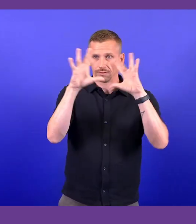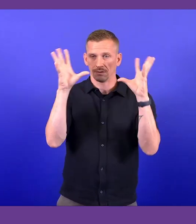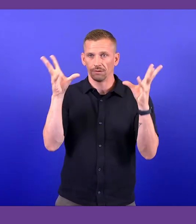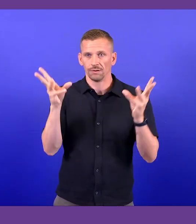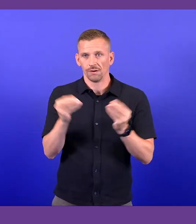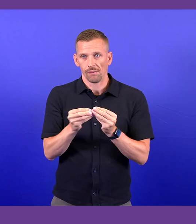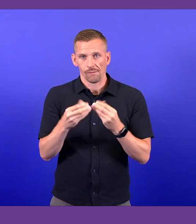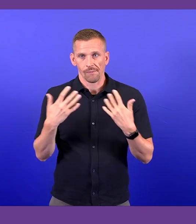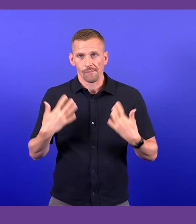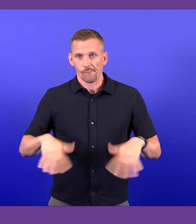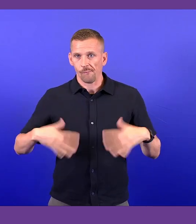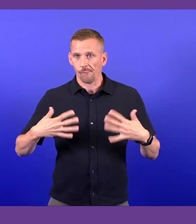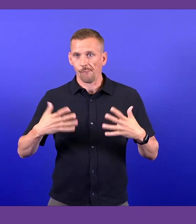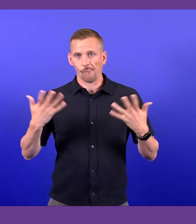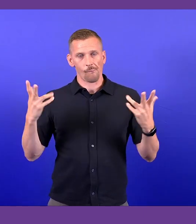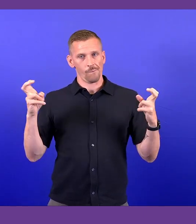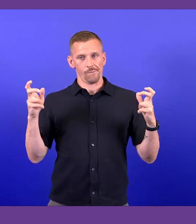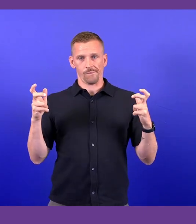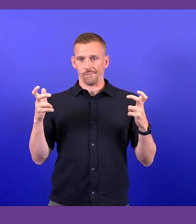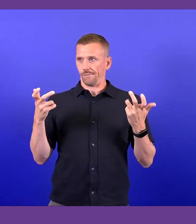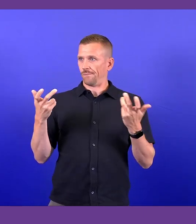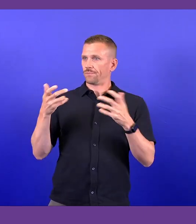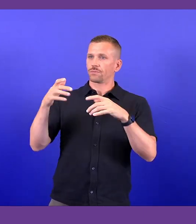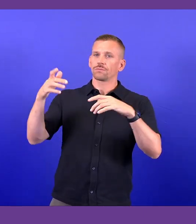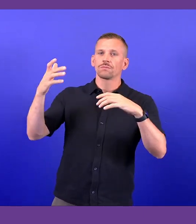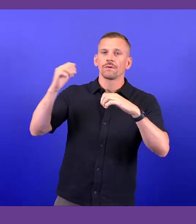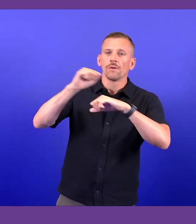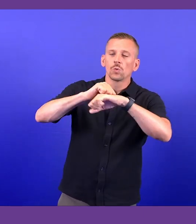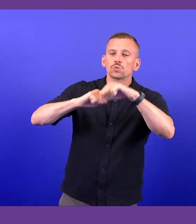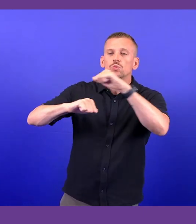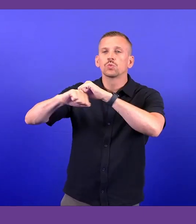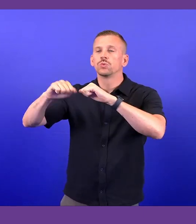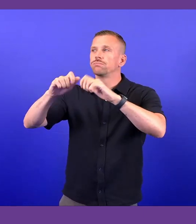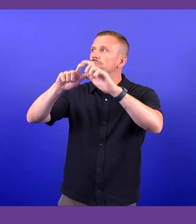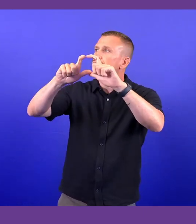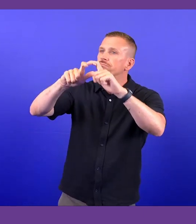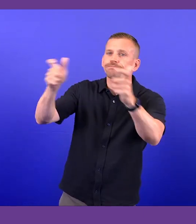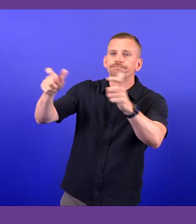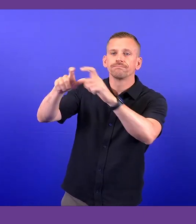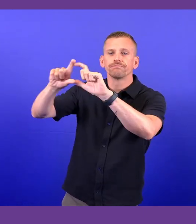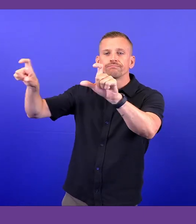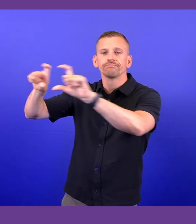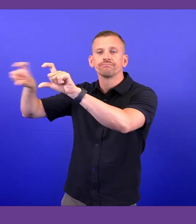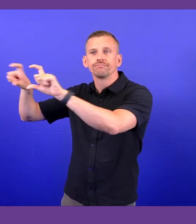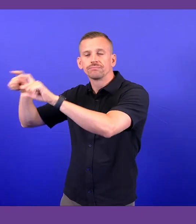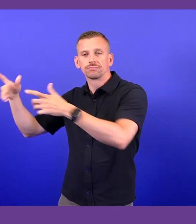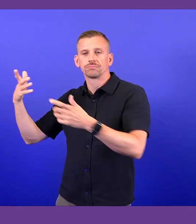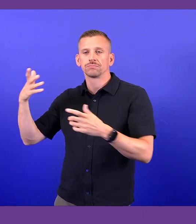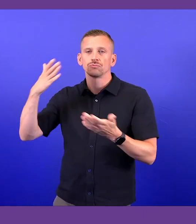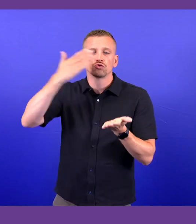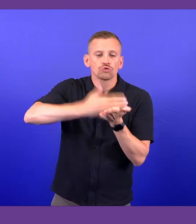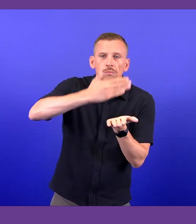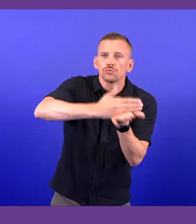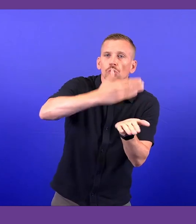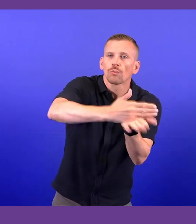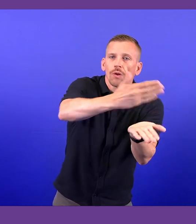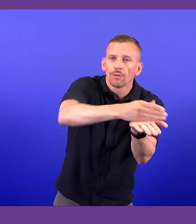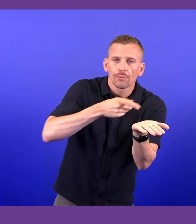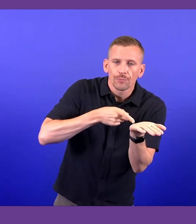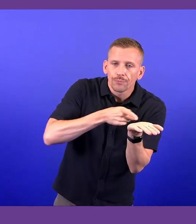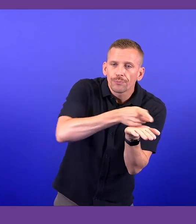infrastructure of stops and stations and so on. So the present version of